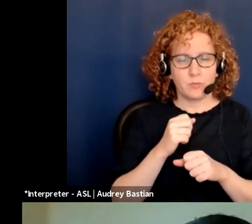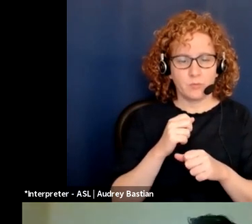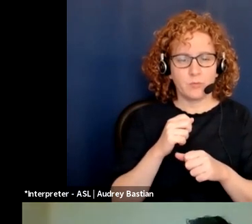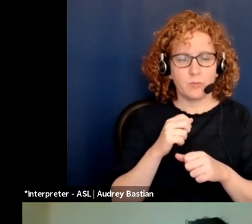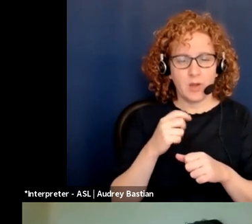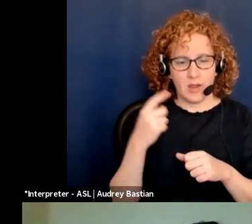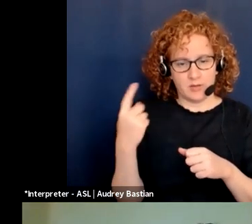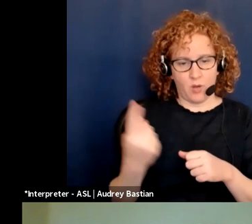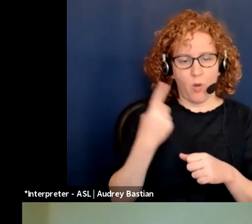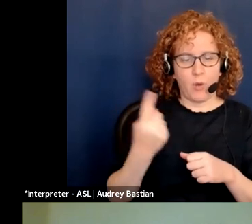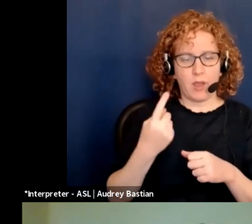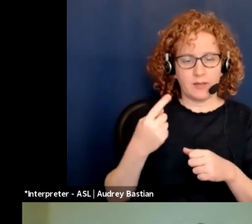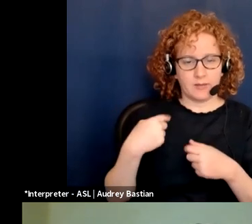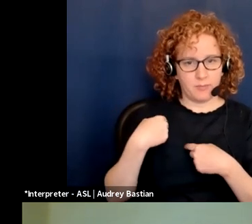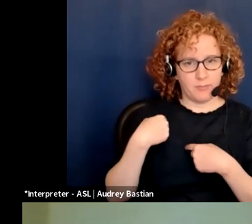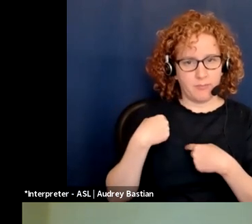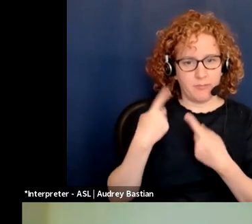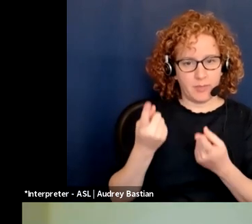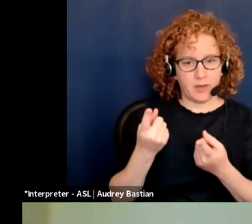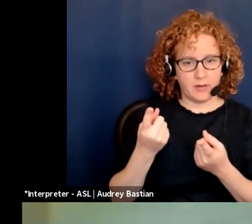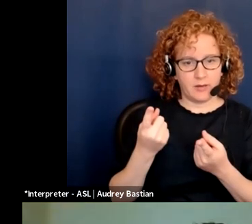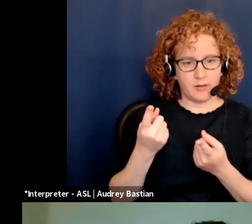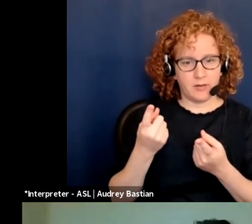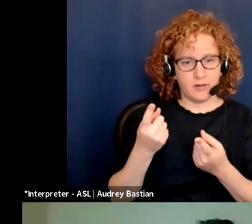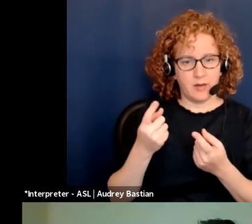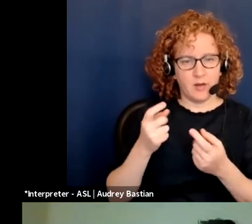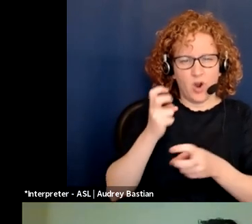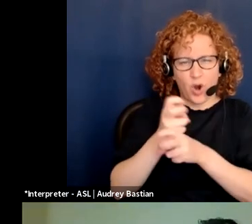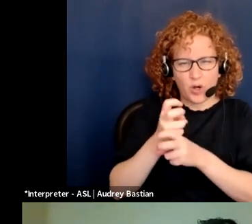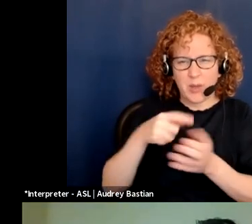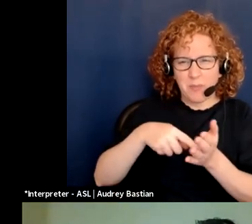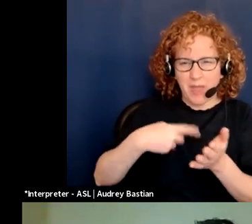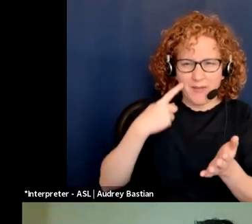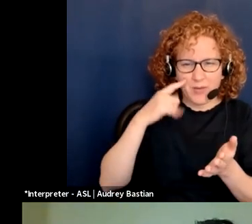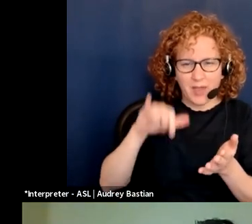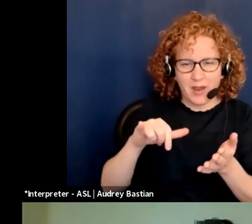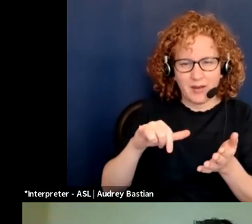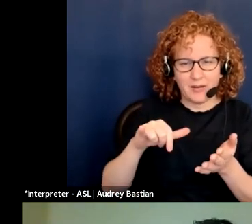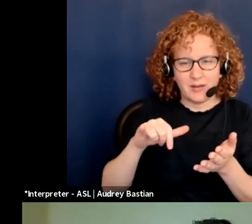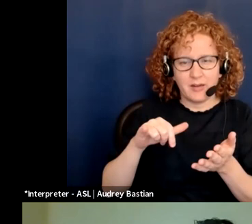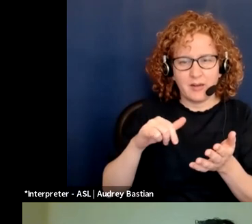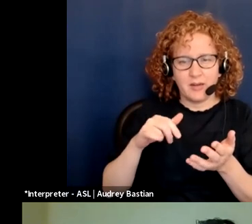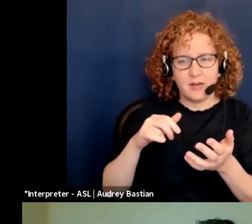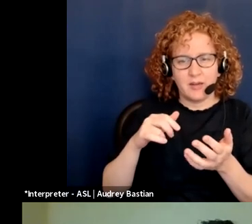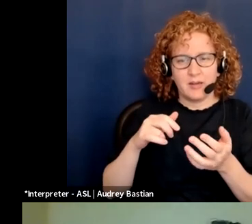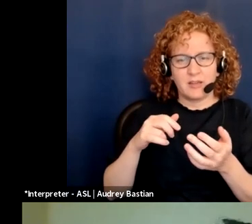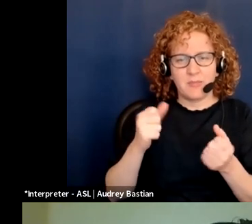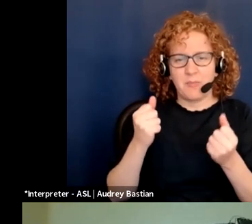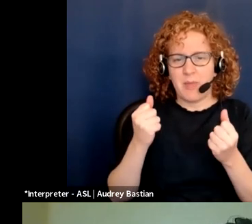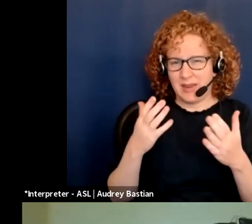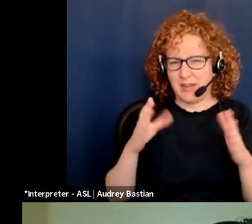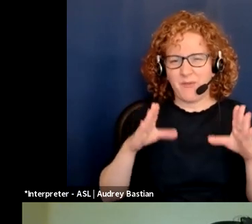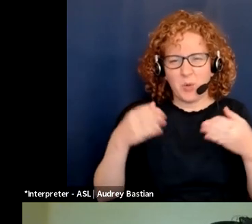always been complicated getting someone to pay for that, because all the bolster walkers are technically pediatric. Yeah.